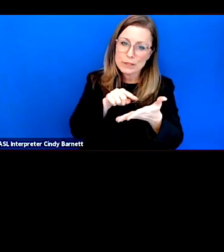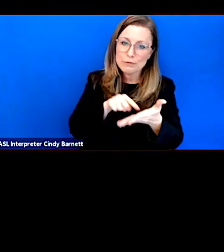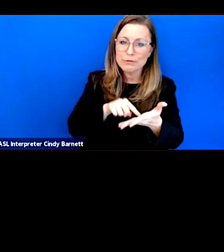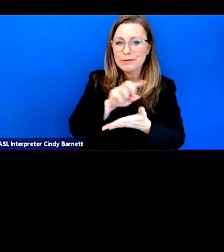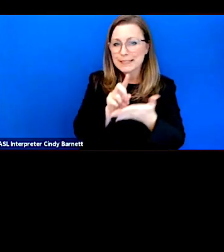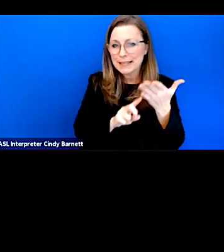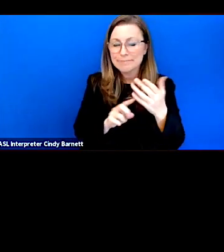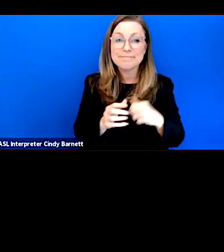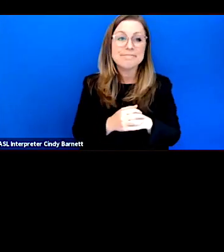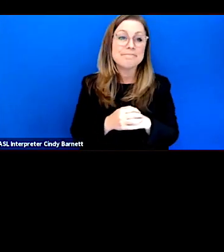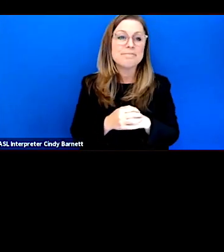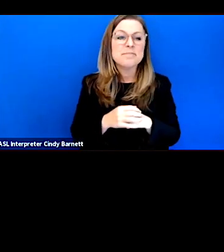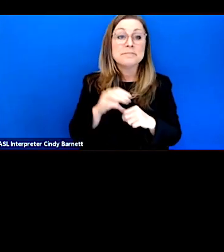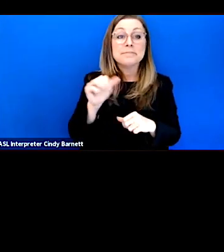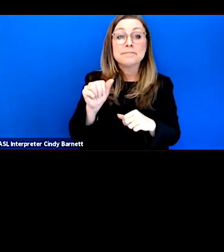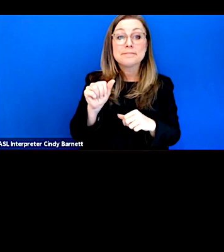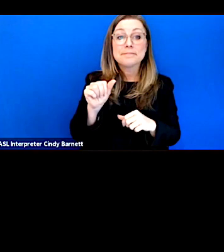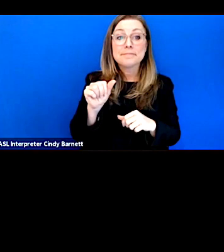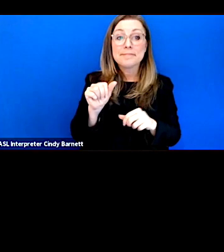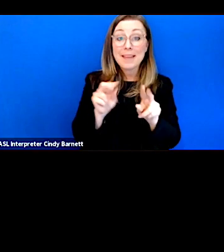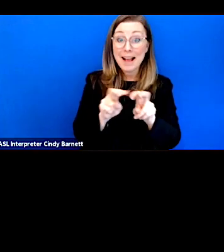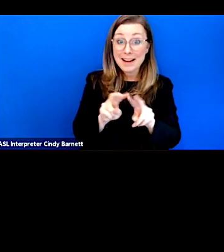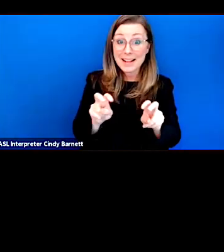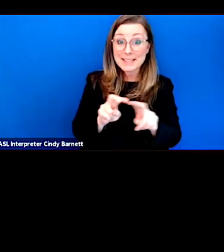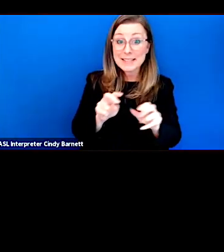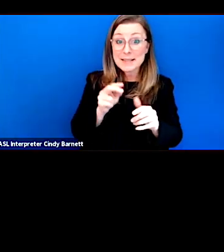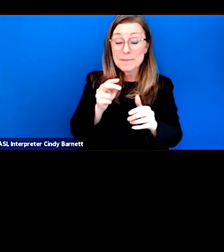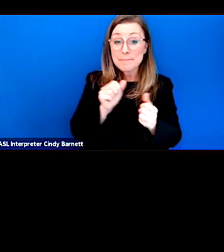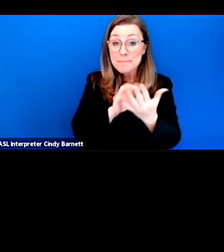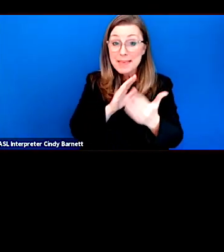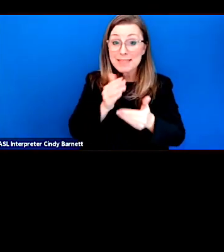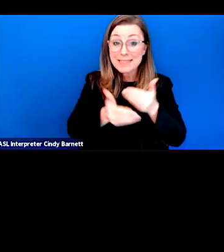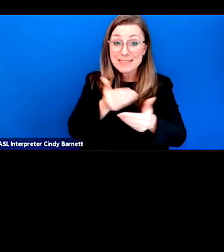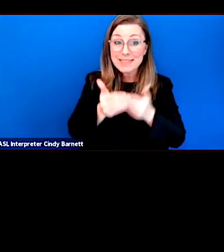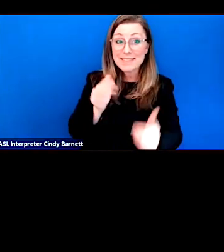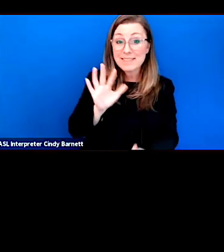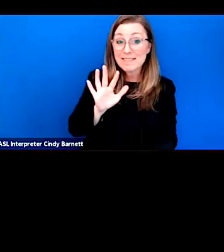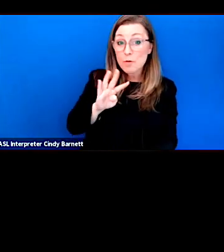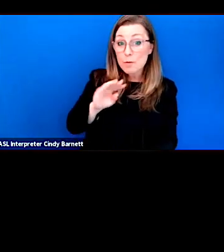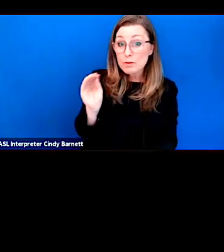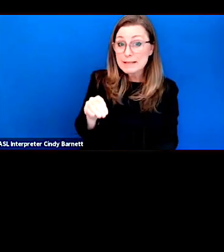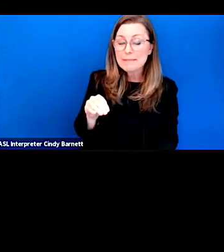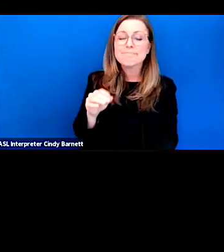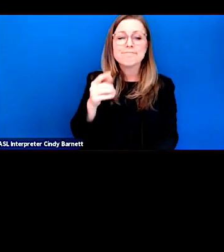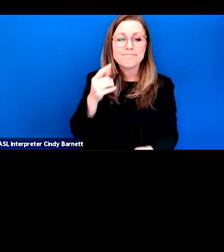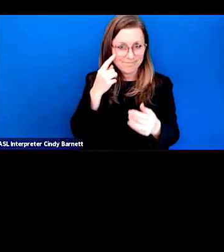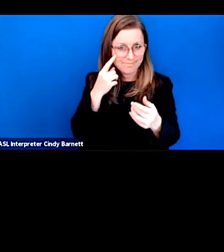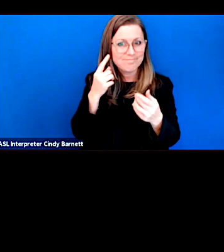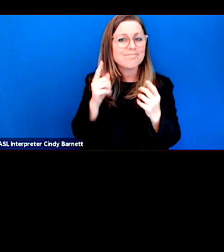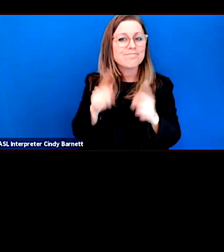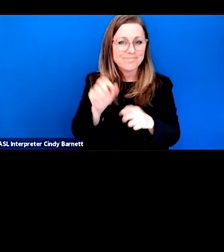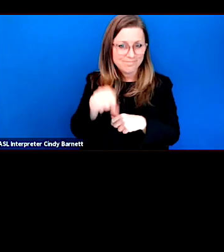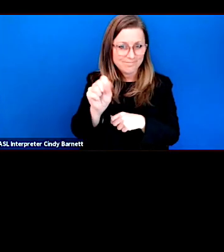methods, 54%. We would agree also, but people tend to explain